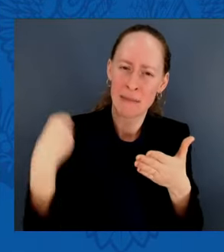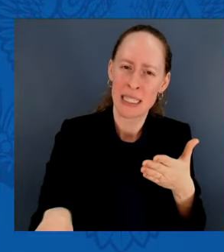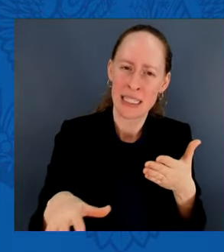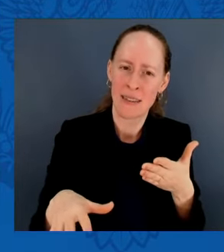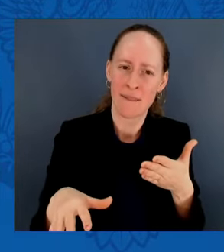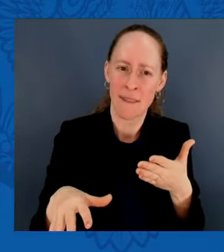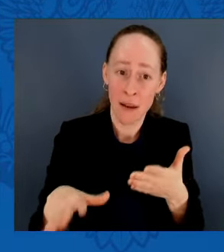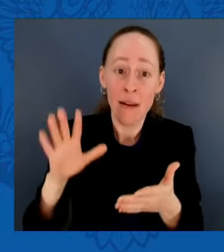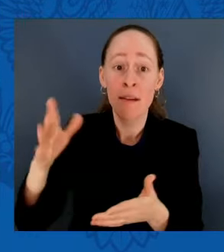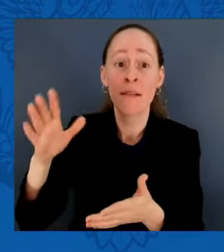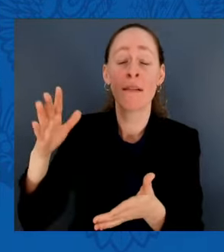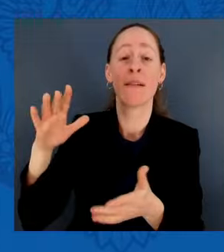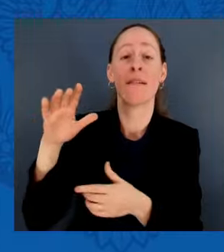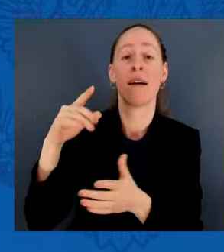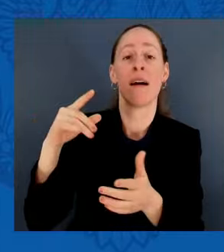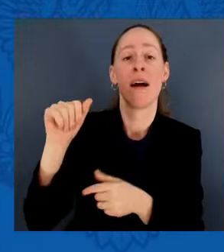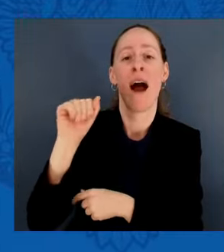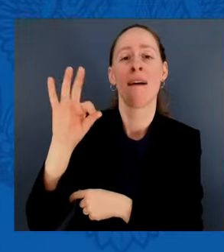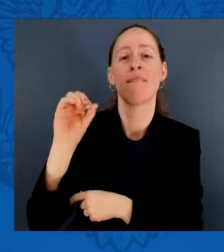big deal.